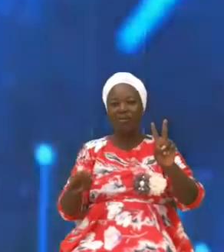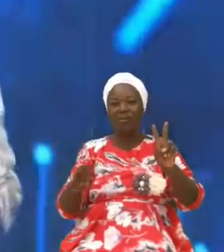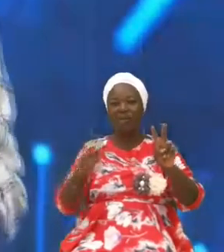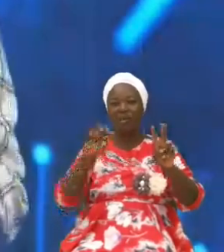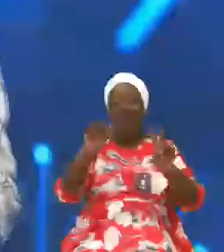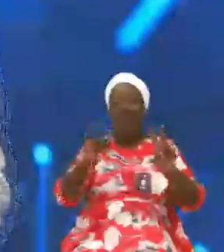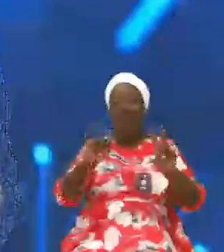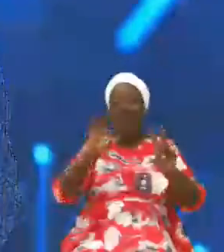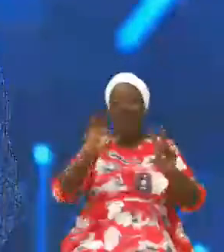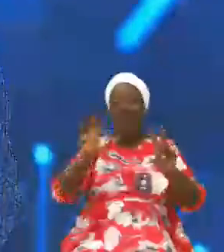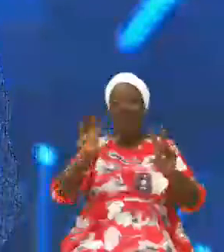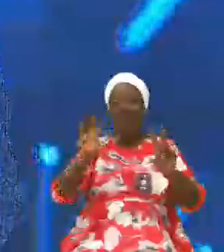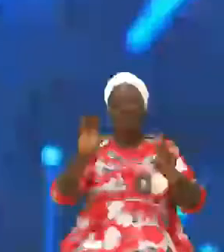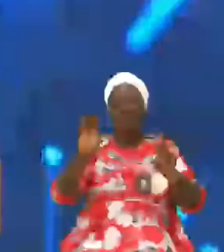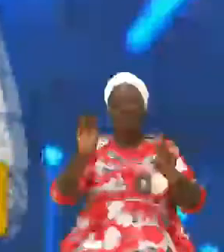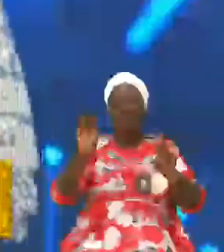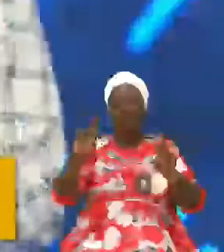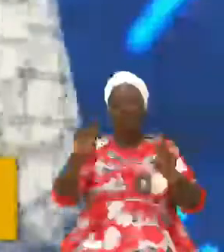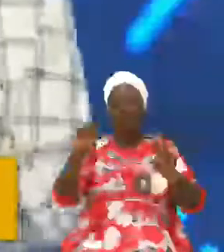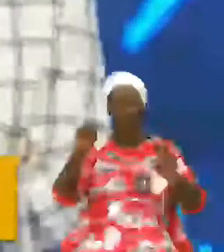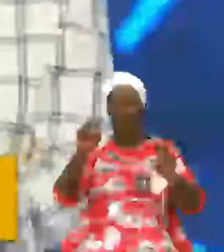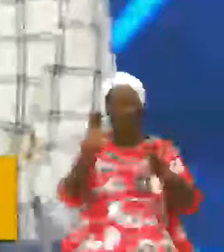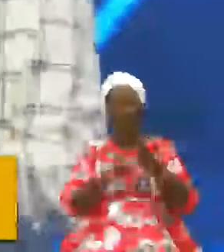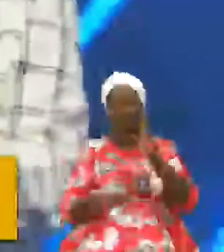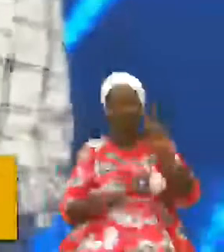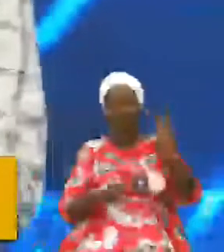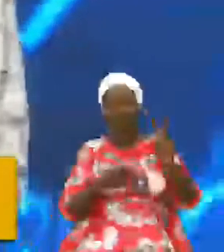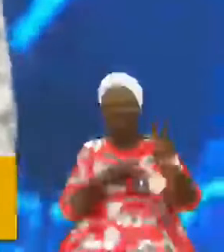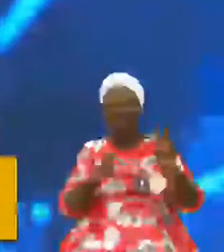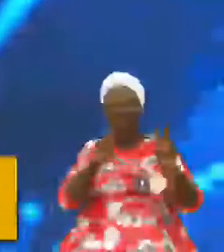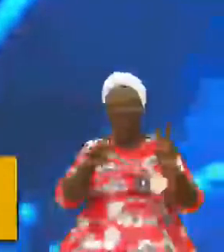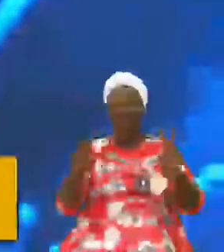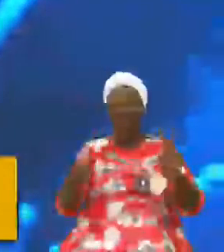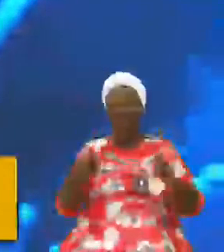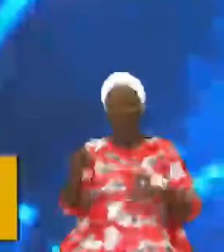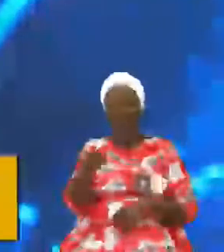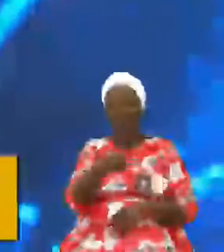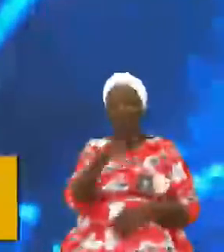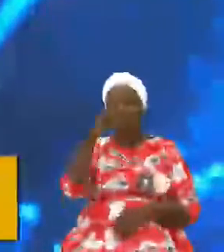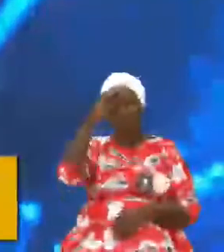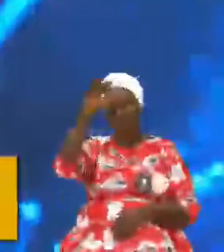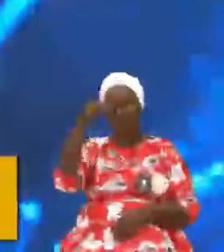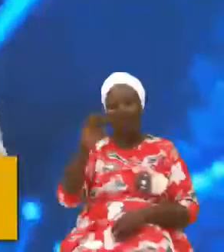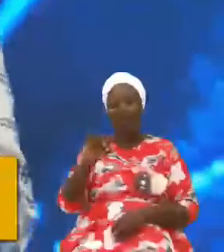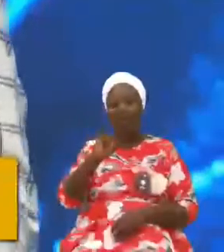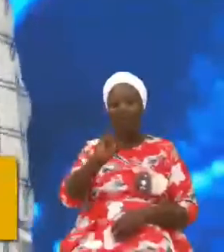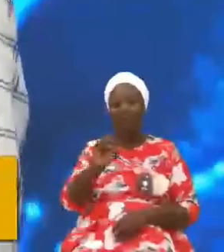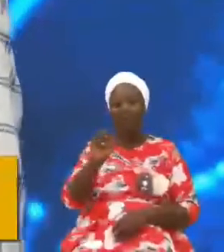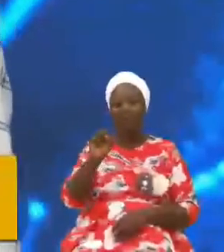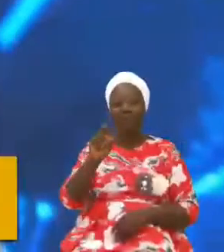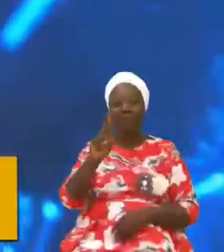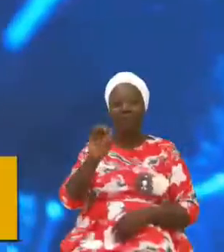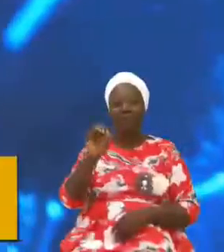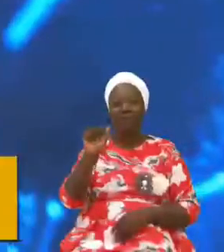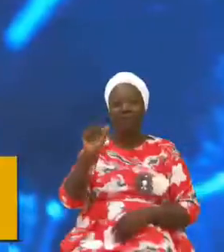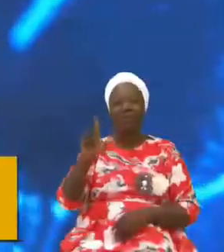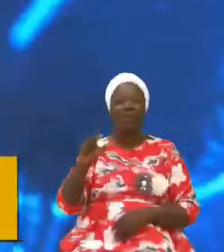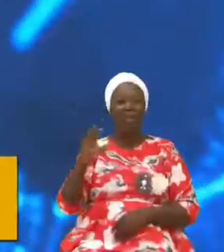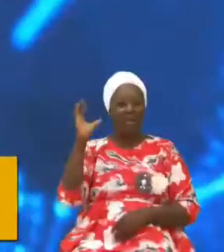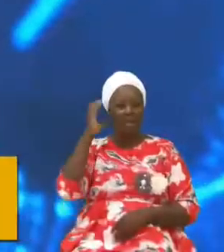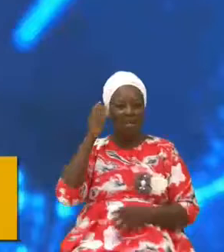from verse 22. Acts chapter 2, reading from verse 22. Ye men of